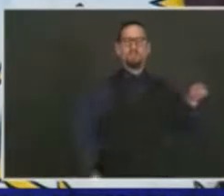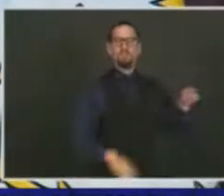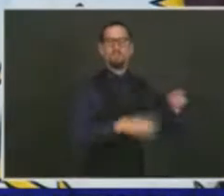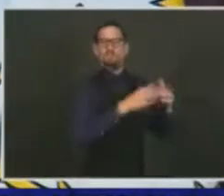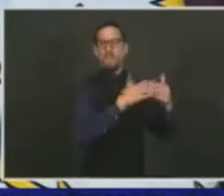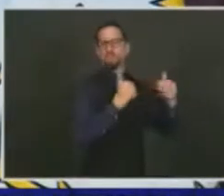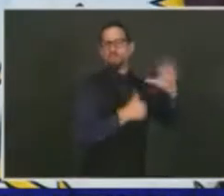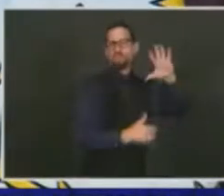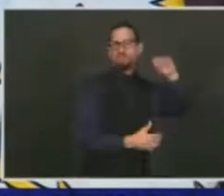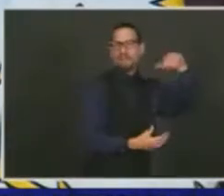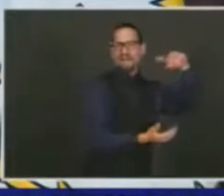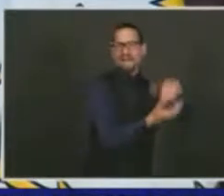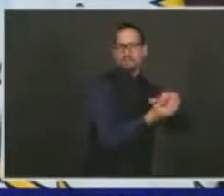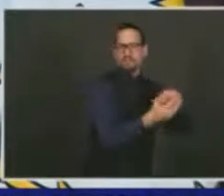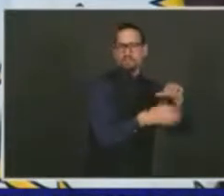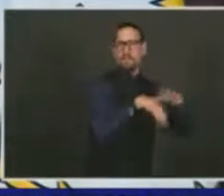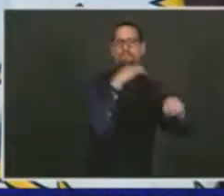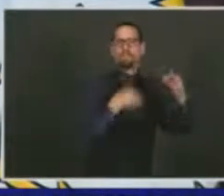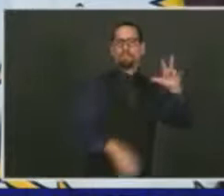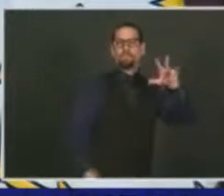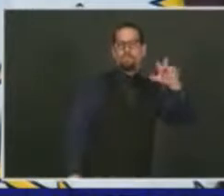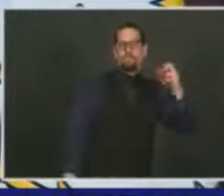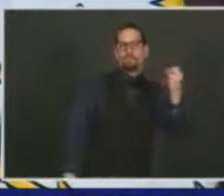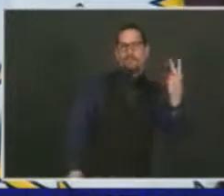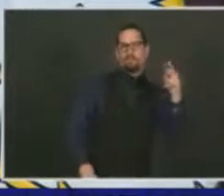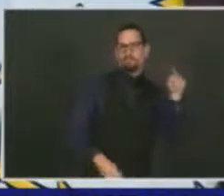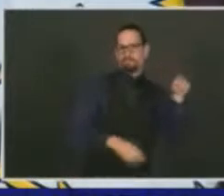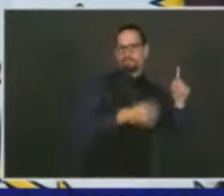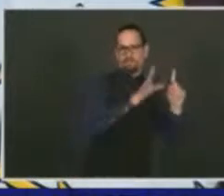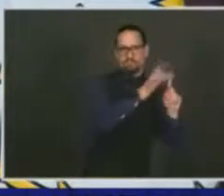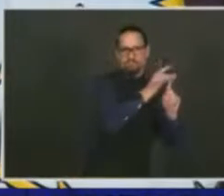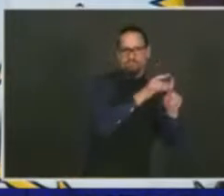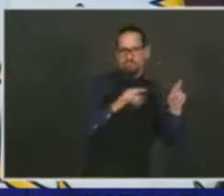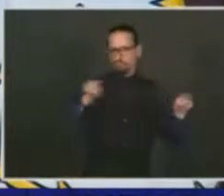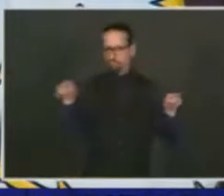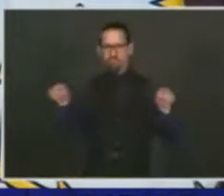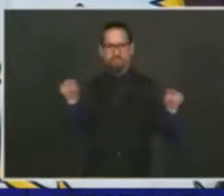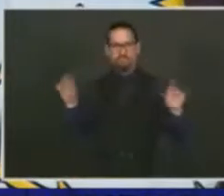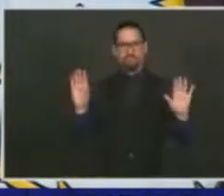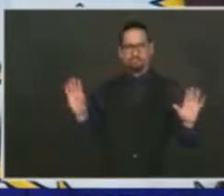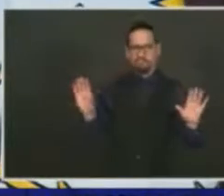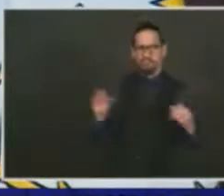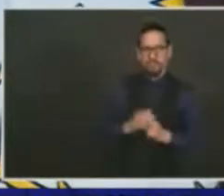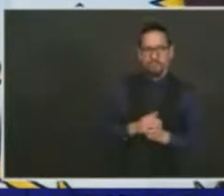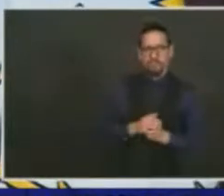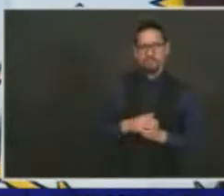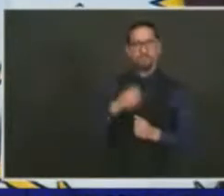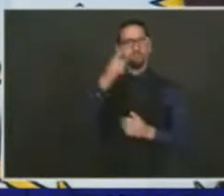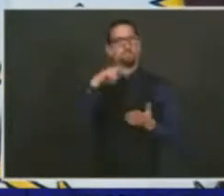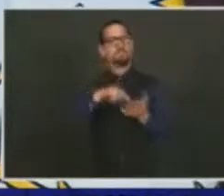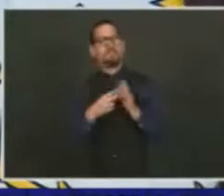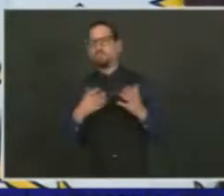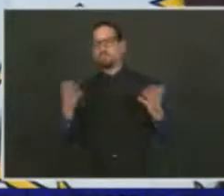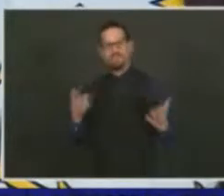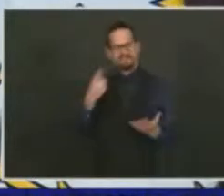This tells us a couple things. Number one, schools are not super spreaders.